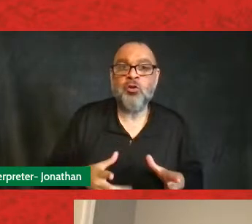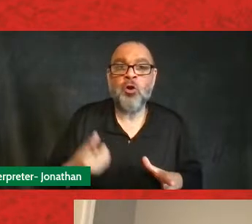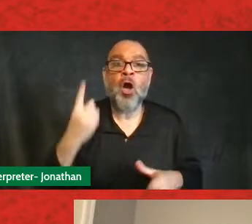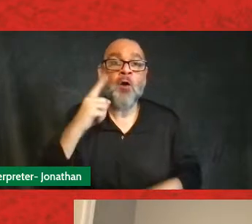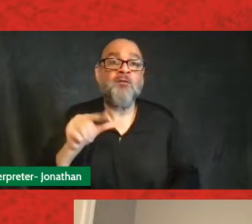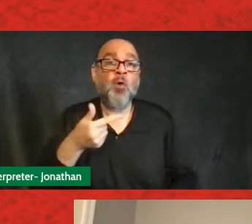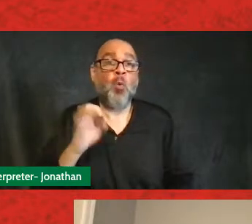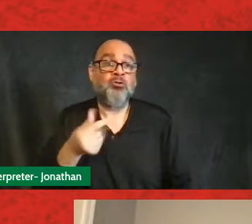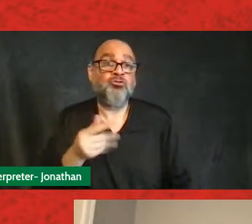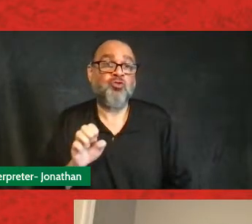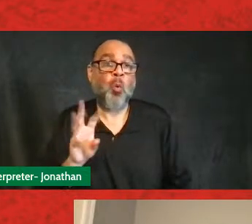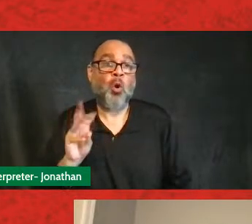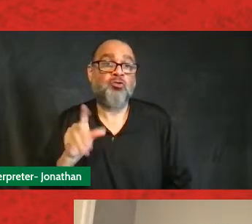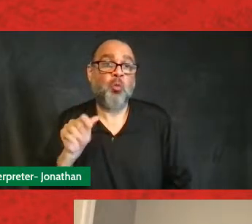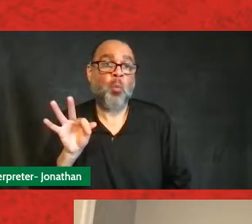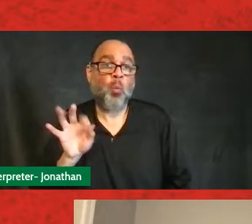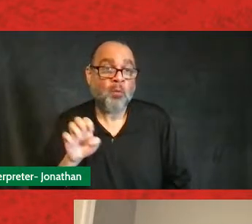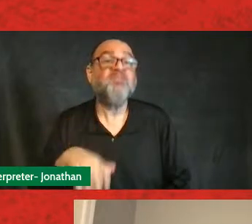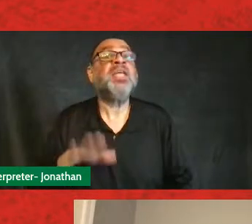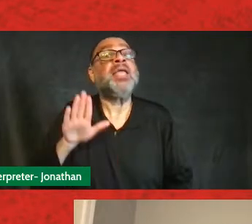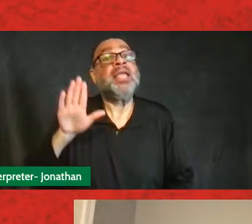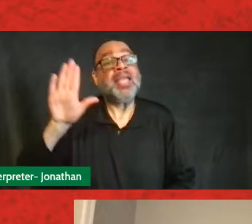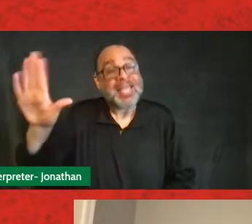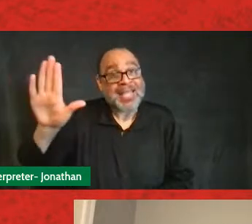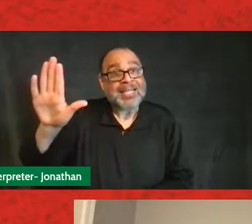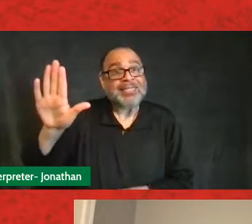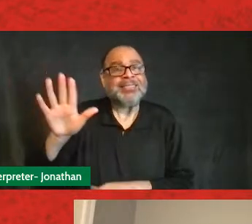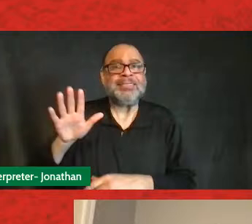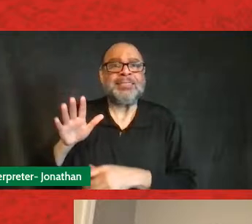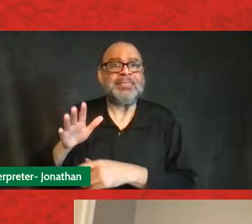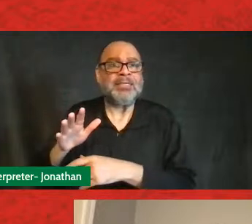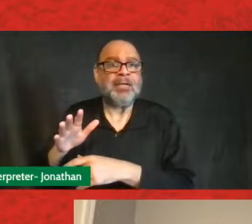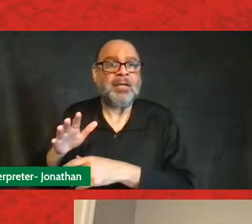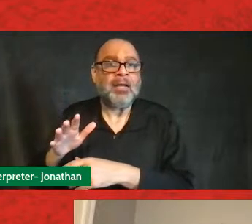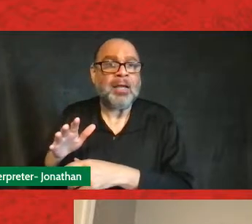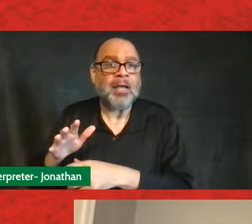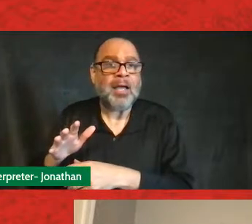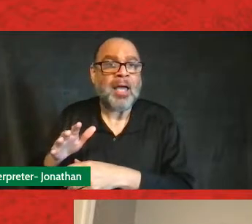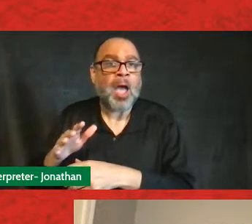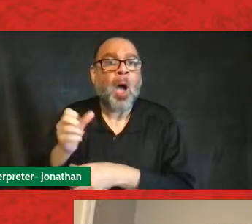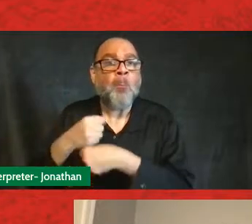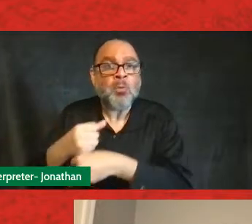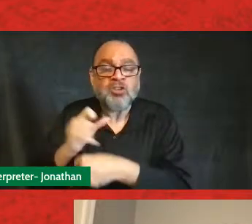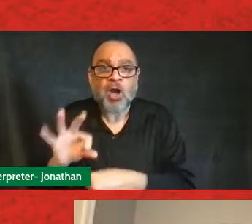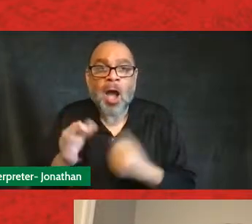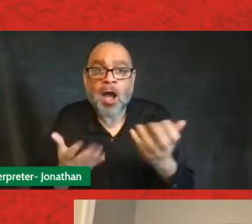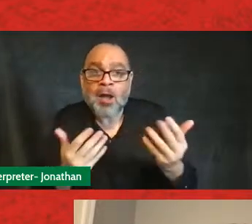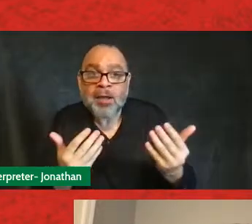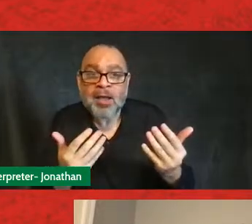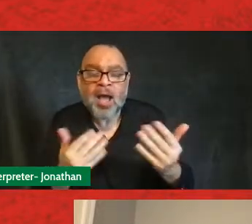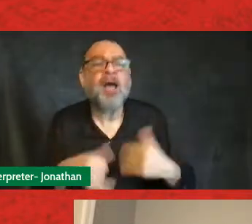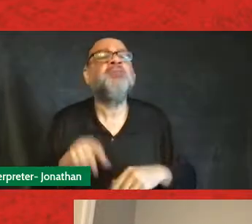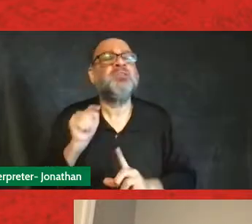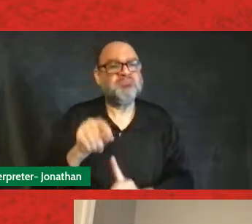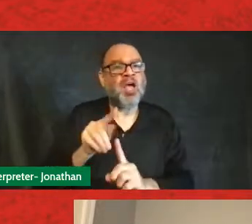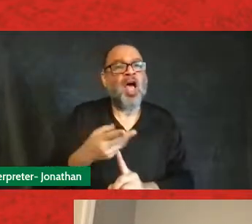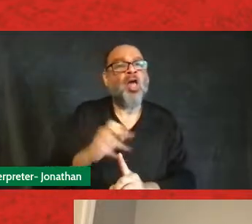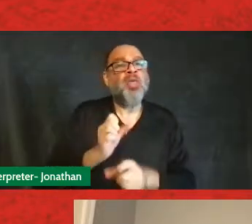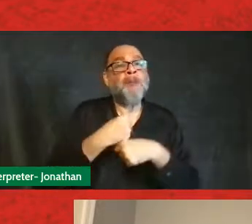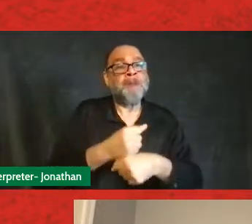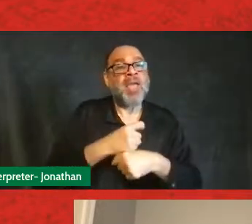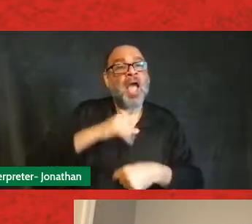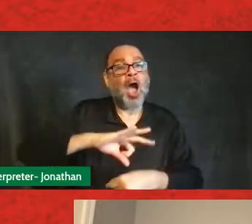Wolfe's amazing production of, give me the title, Awoye. Shuffle Along. The making of the